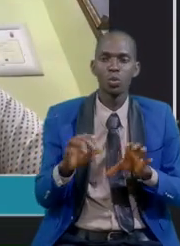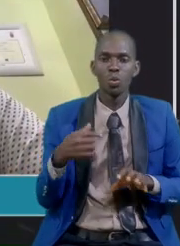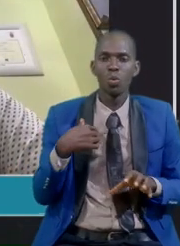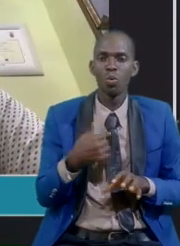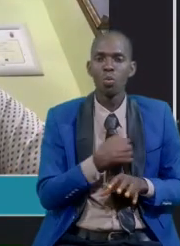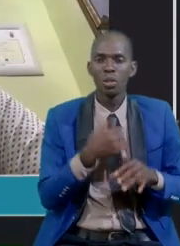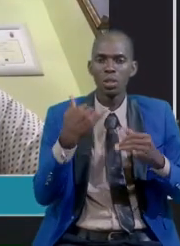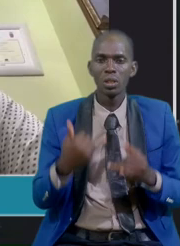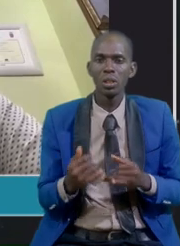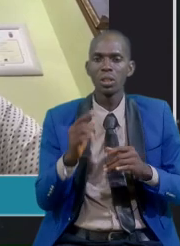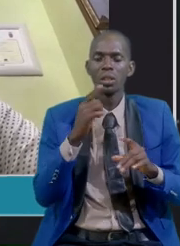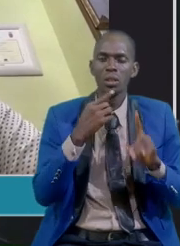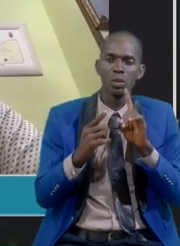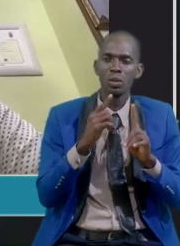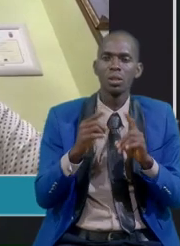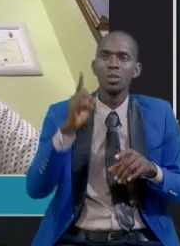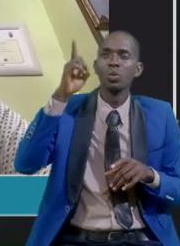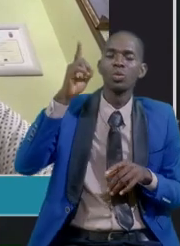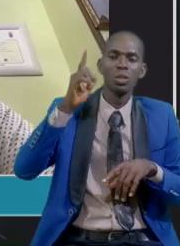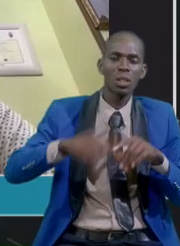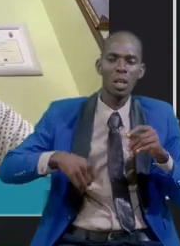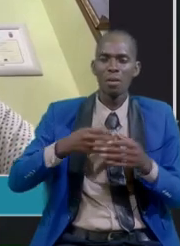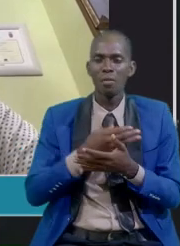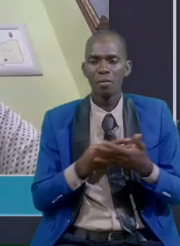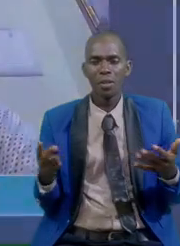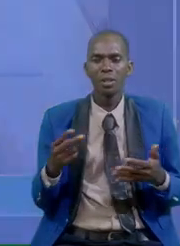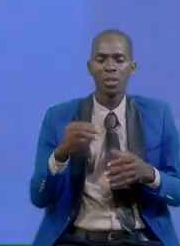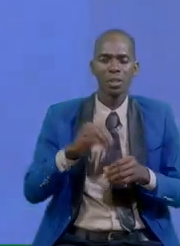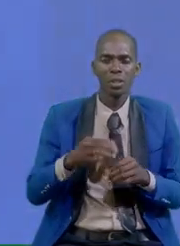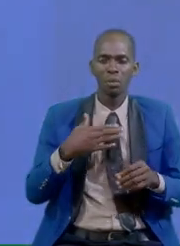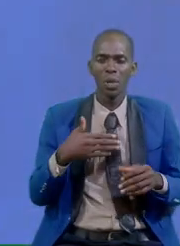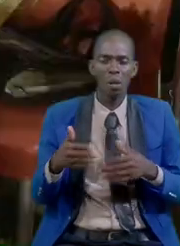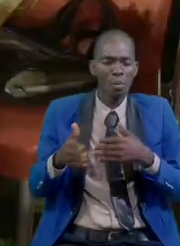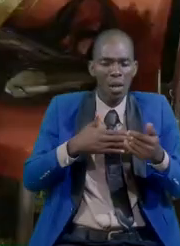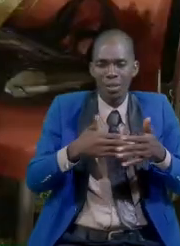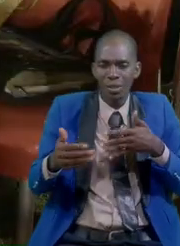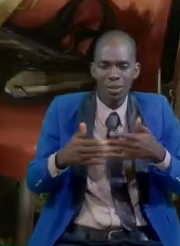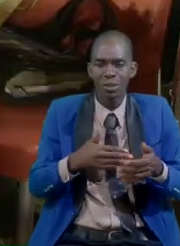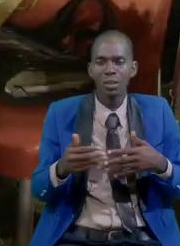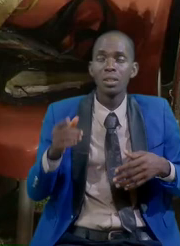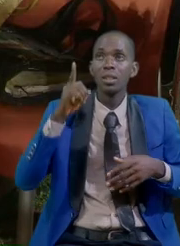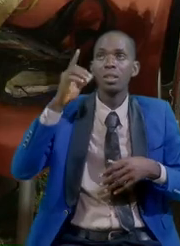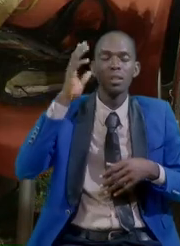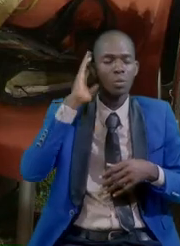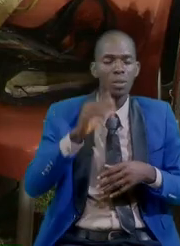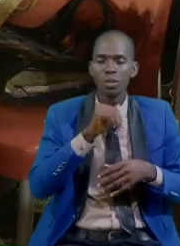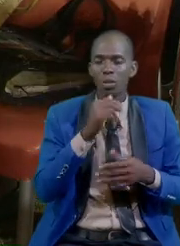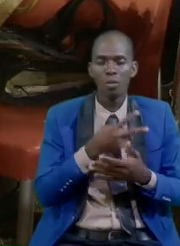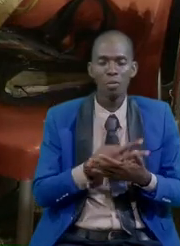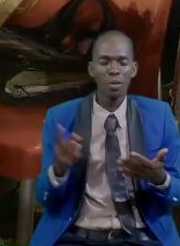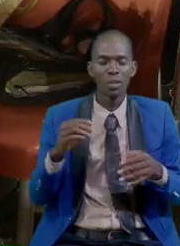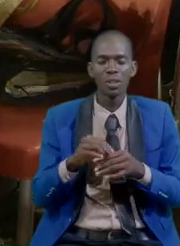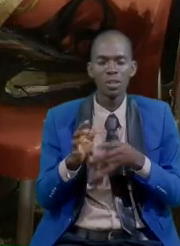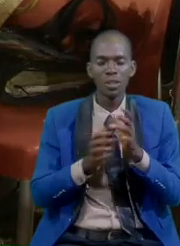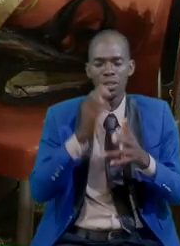and today you will not fail. In my case, in your case, He will not fail. If you had